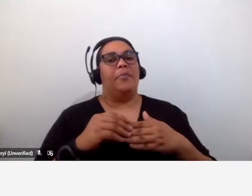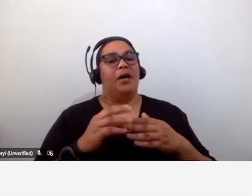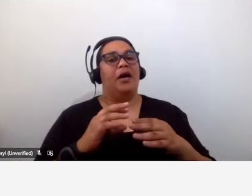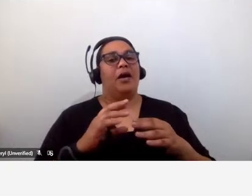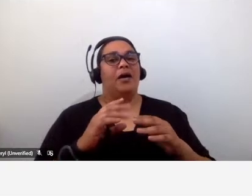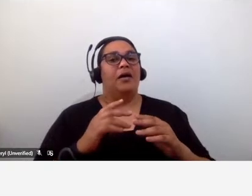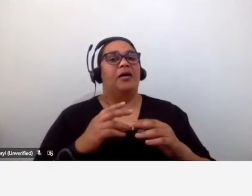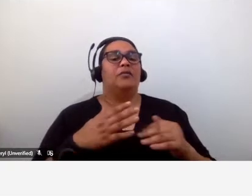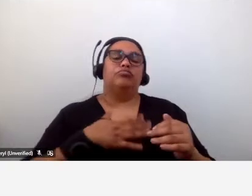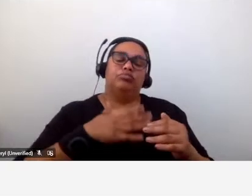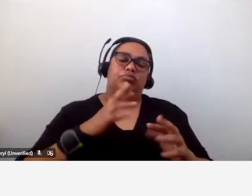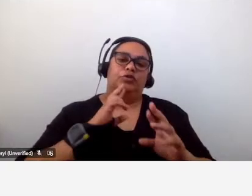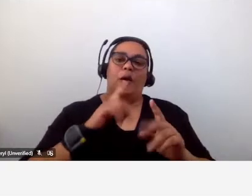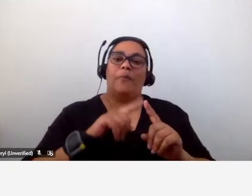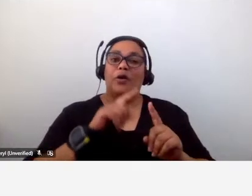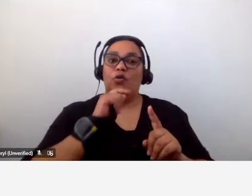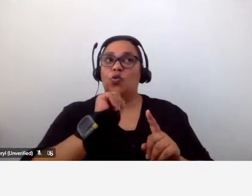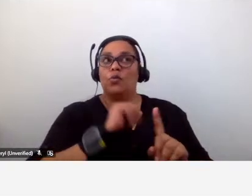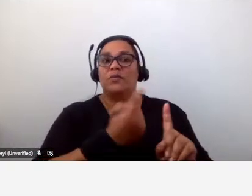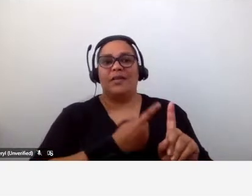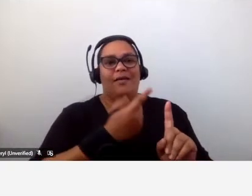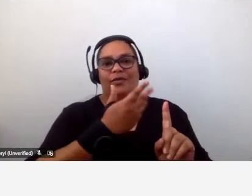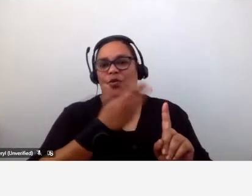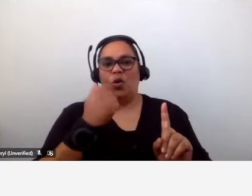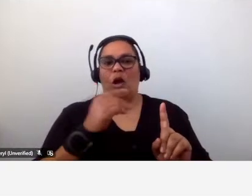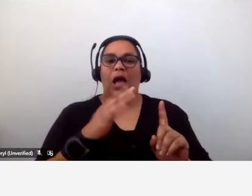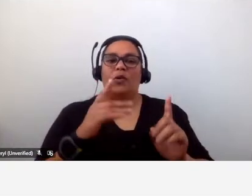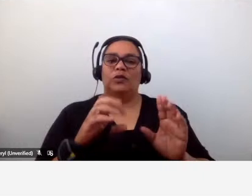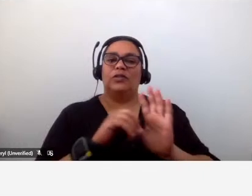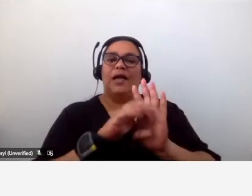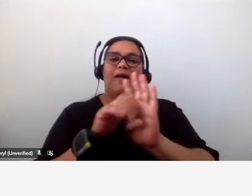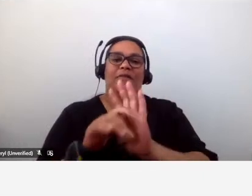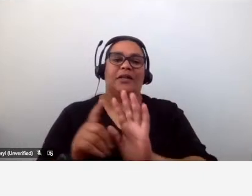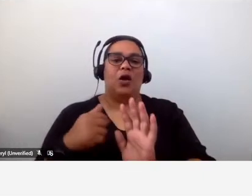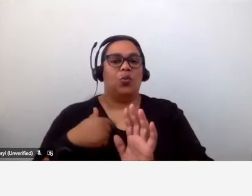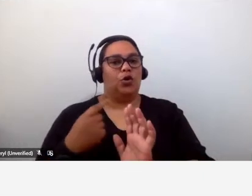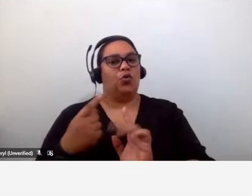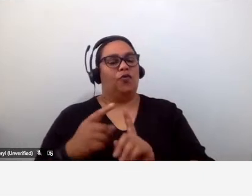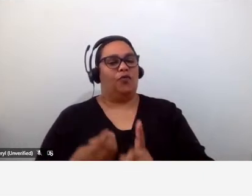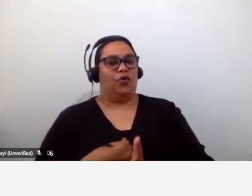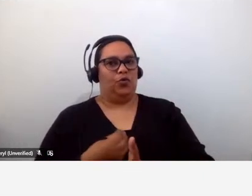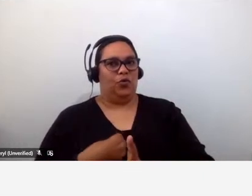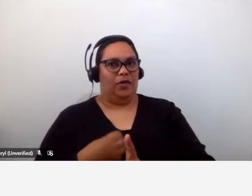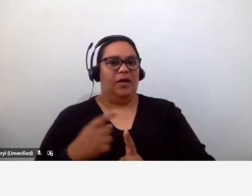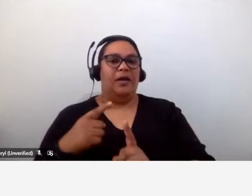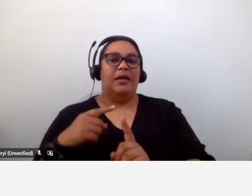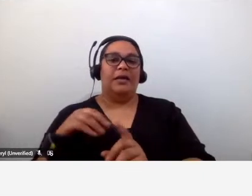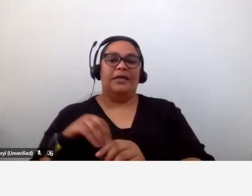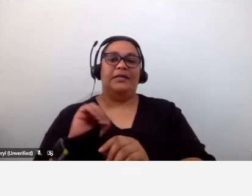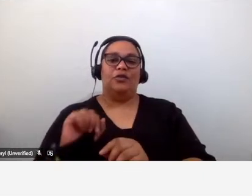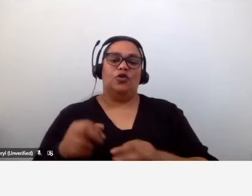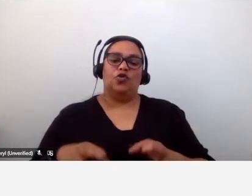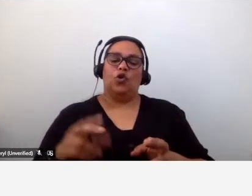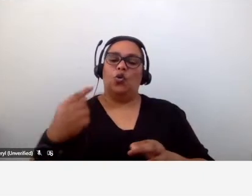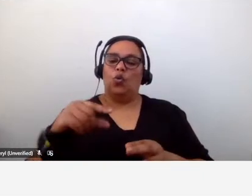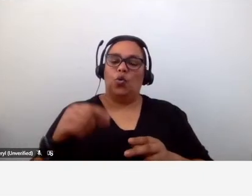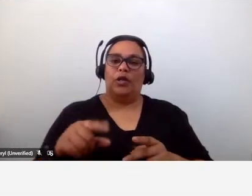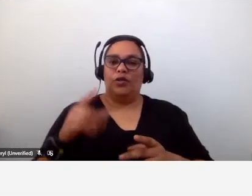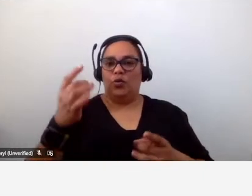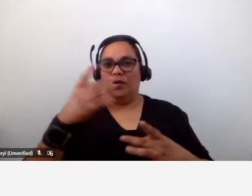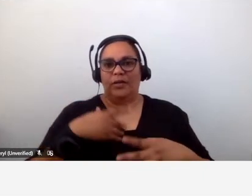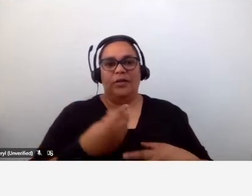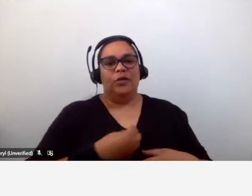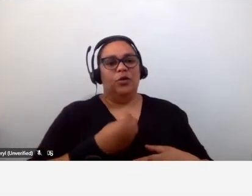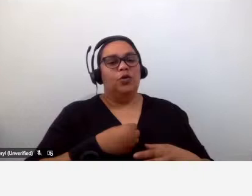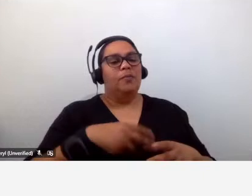he genuinely didn't know about this. So how do we broadcast what we do for our youth in the streets of Gugulethu, as you indicate, and our youth